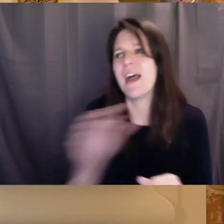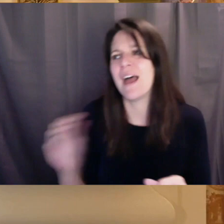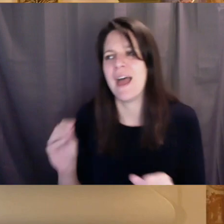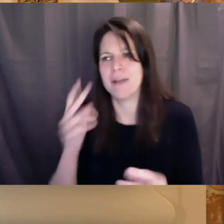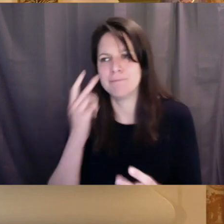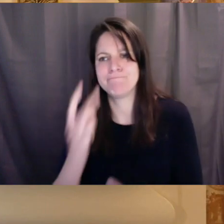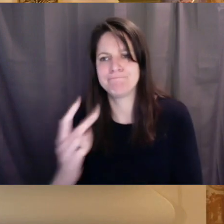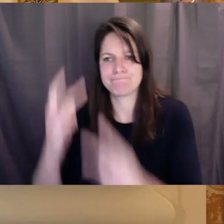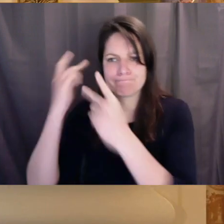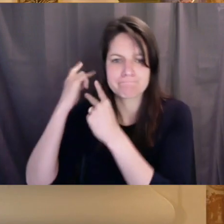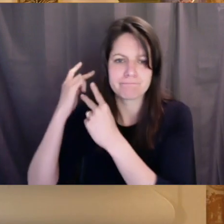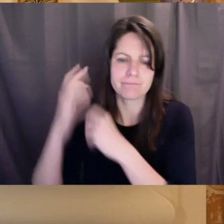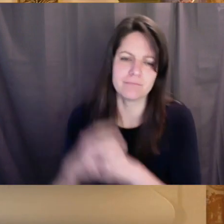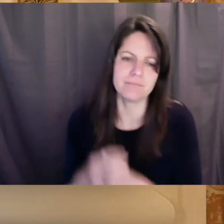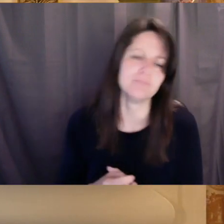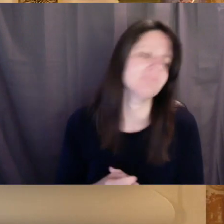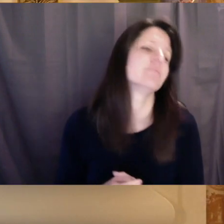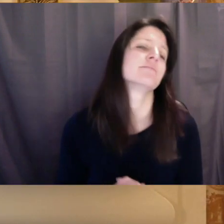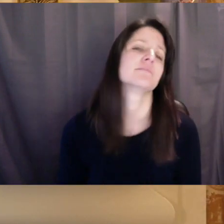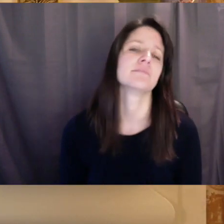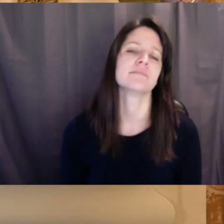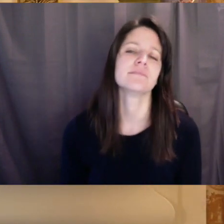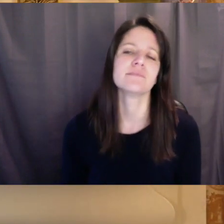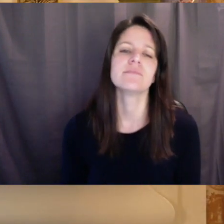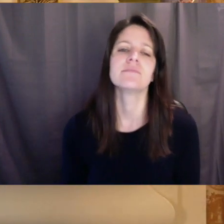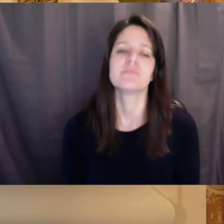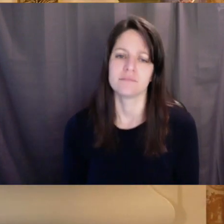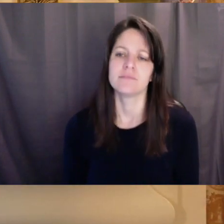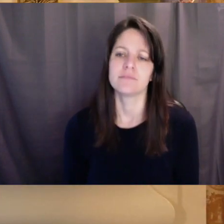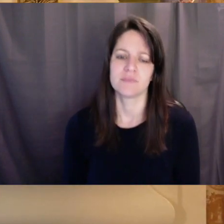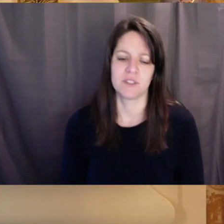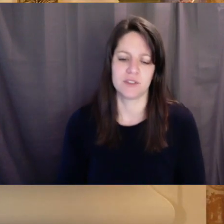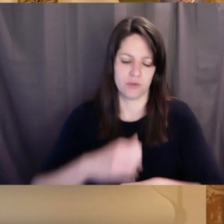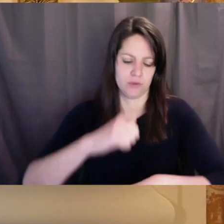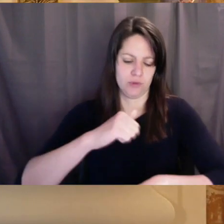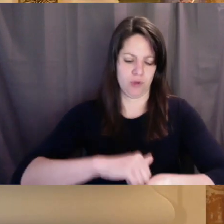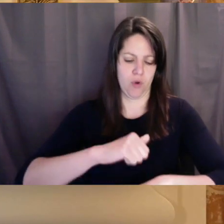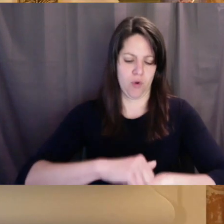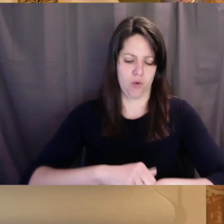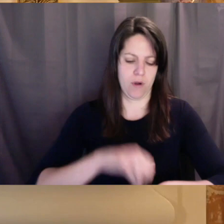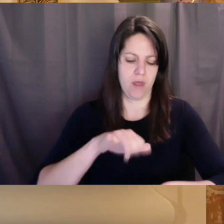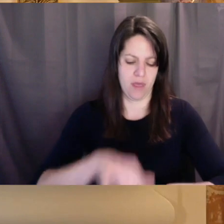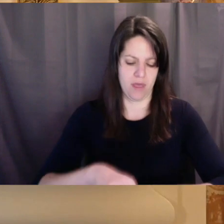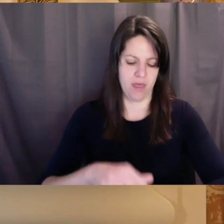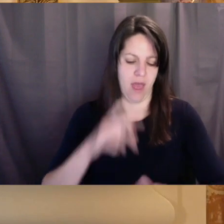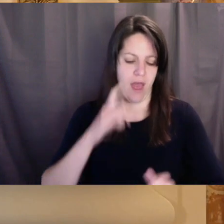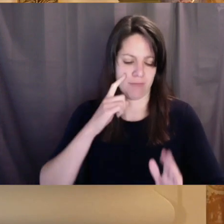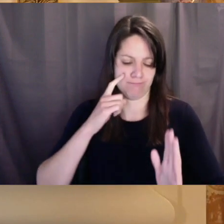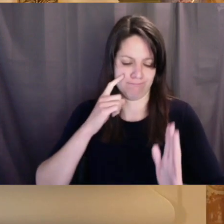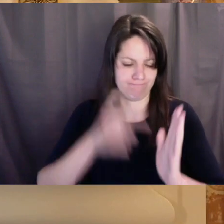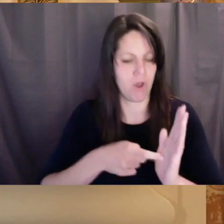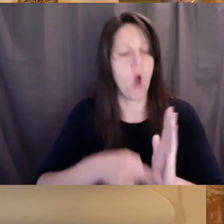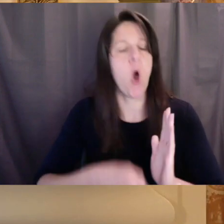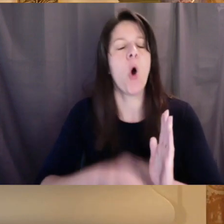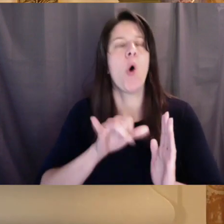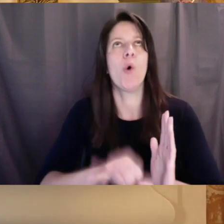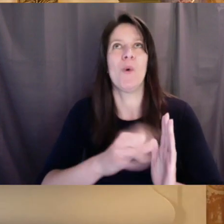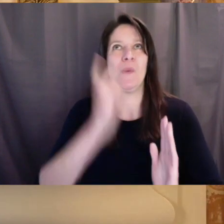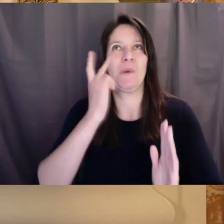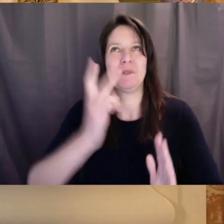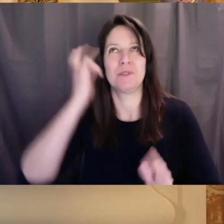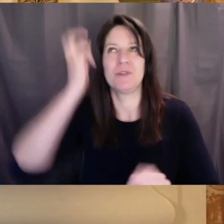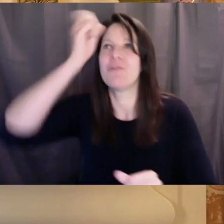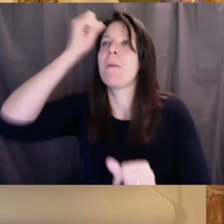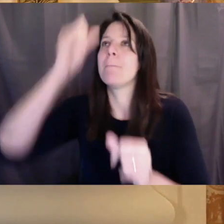to the world around us and shape to our sorrow and to our celebration. And so stones like this